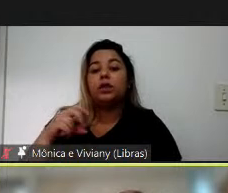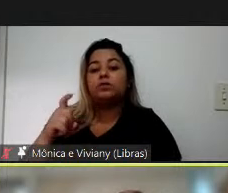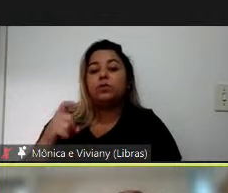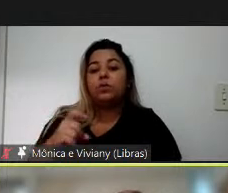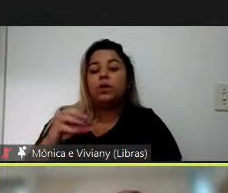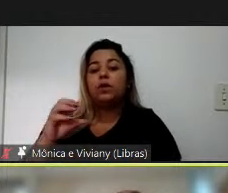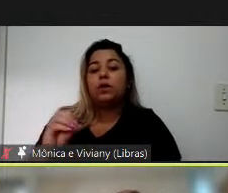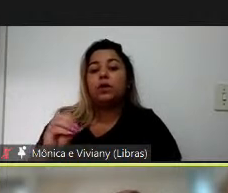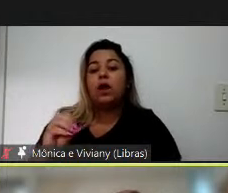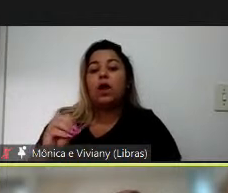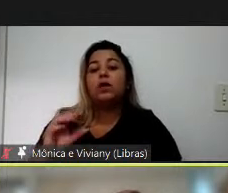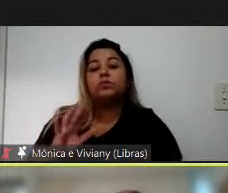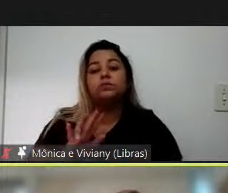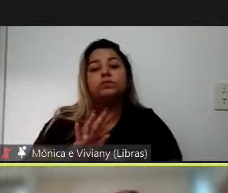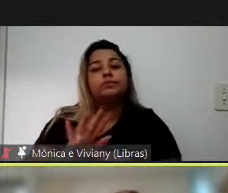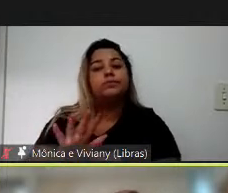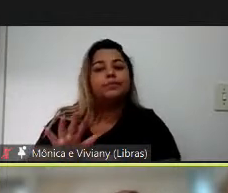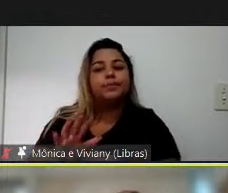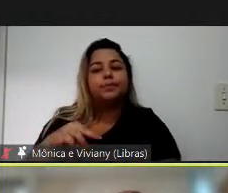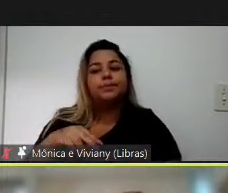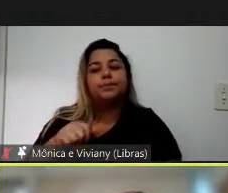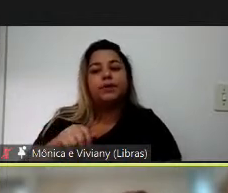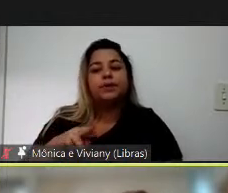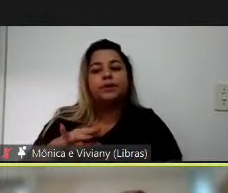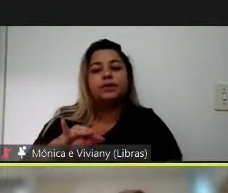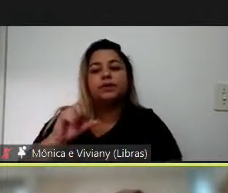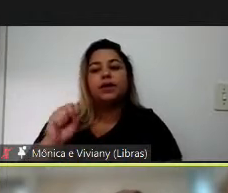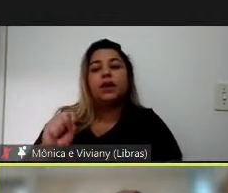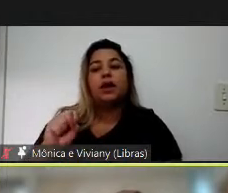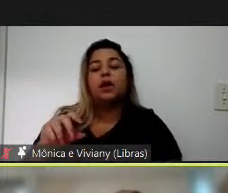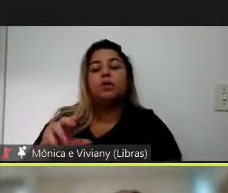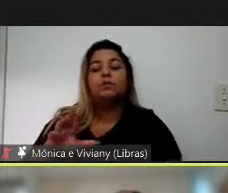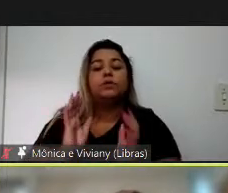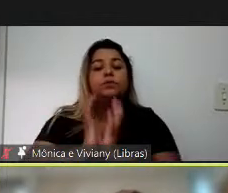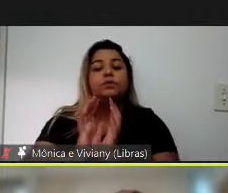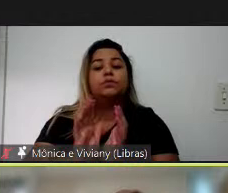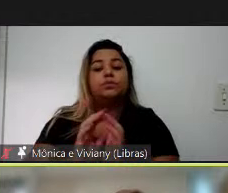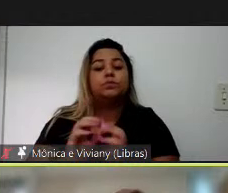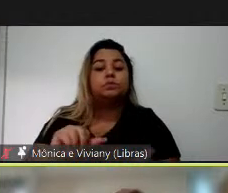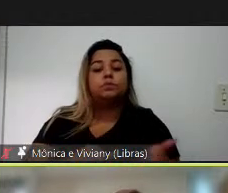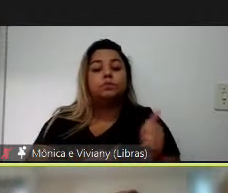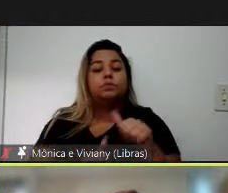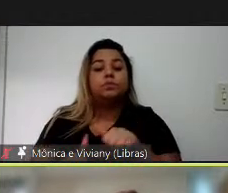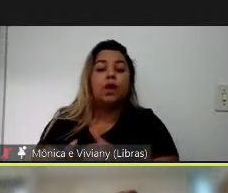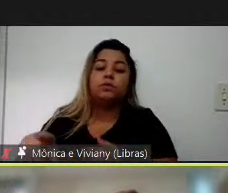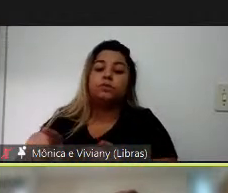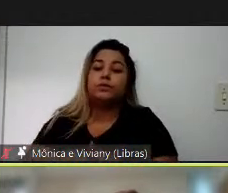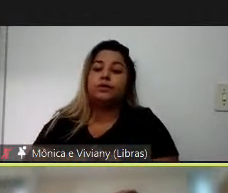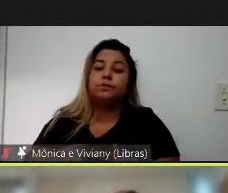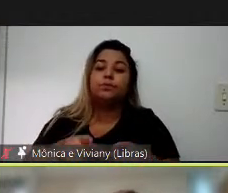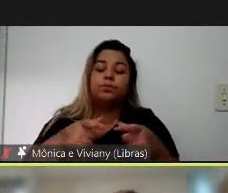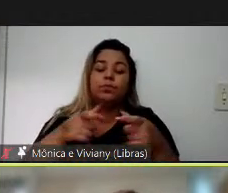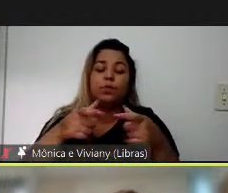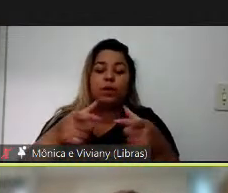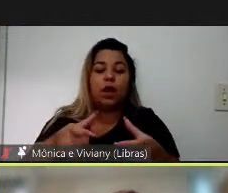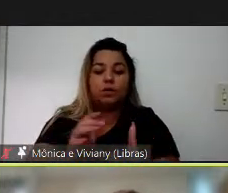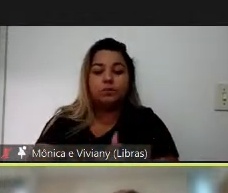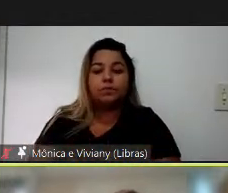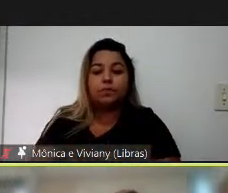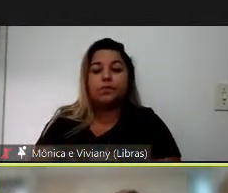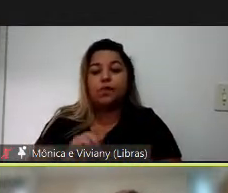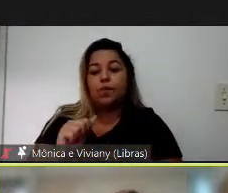The Annex 4, it is about the materials on how the team can evaluate the environment.